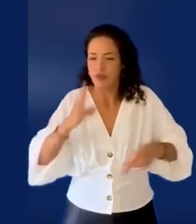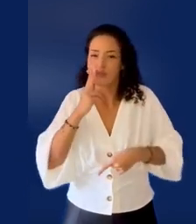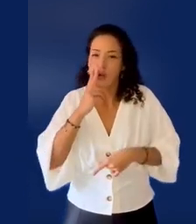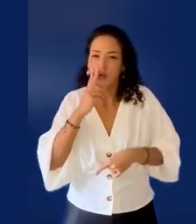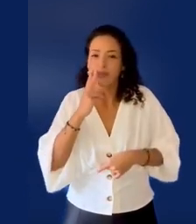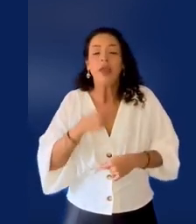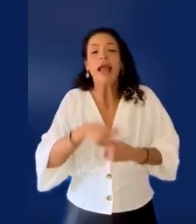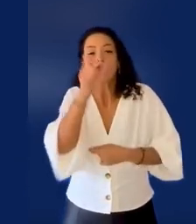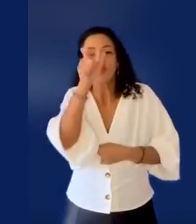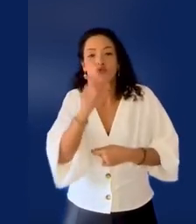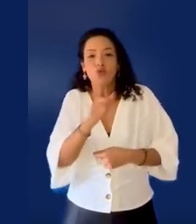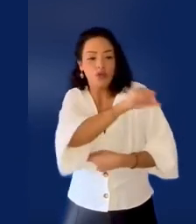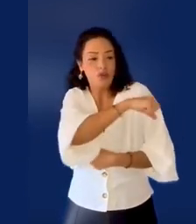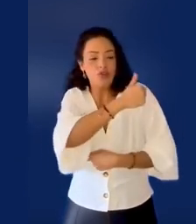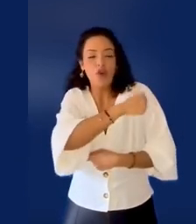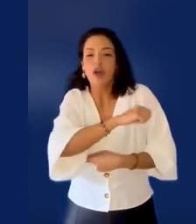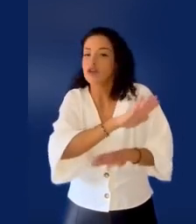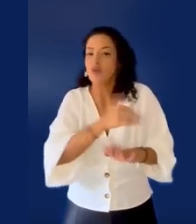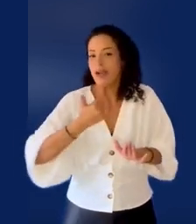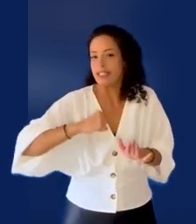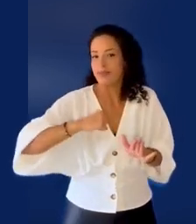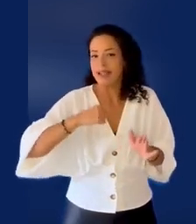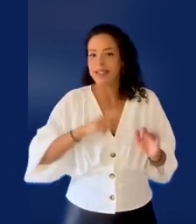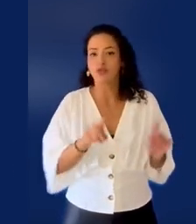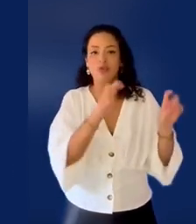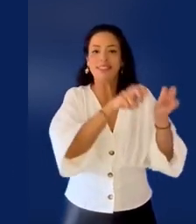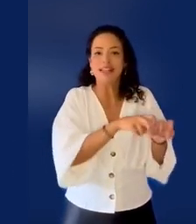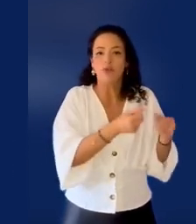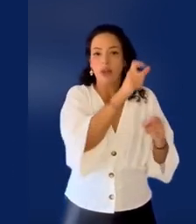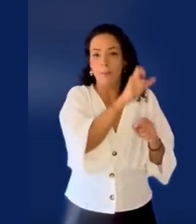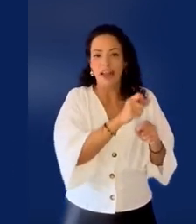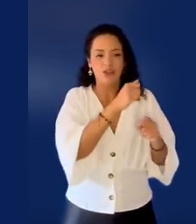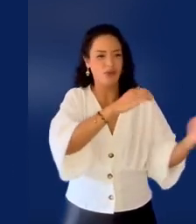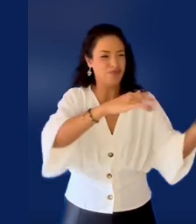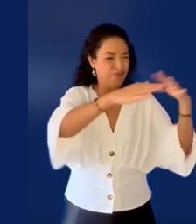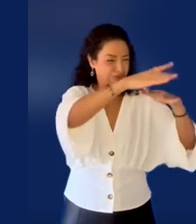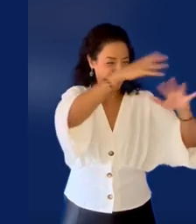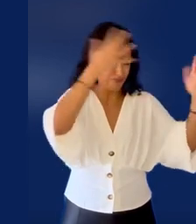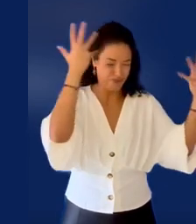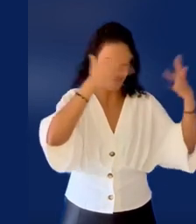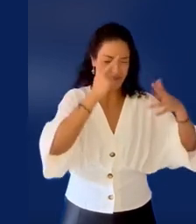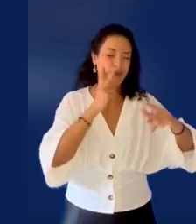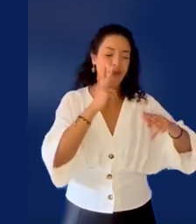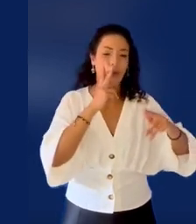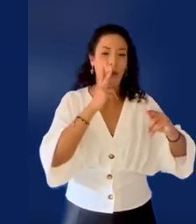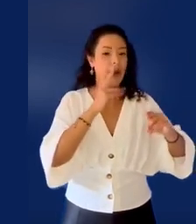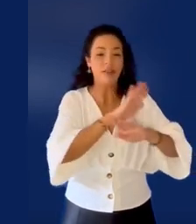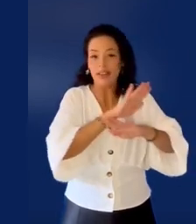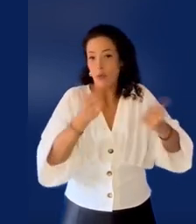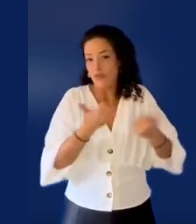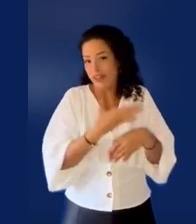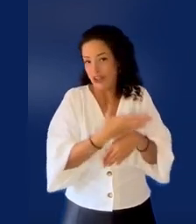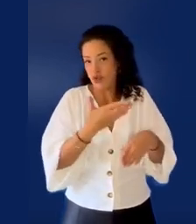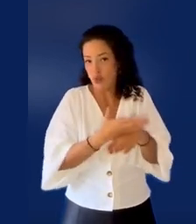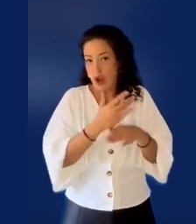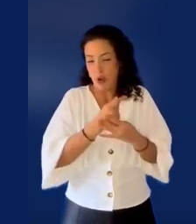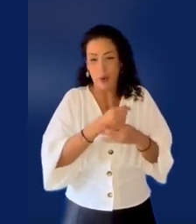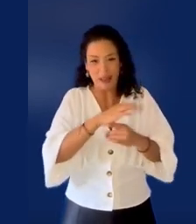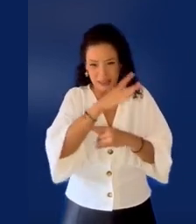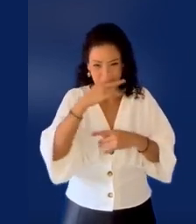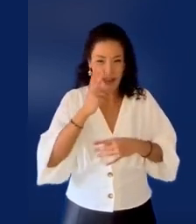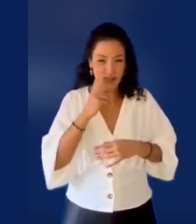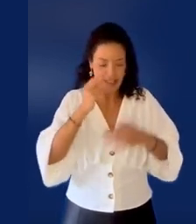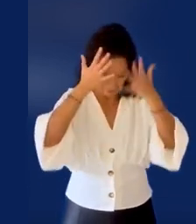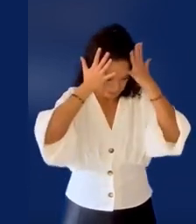are not expected to sit with patients in a thick fog of smoke and cigarettes, nor will they finish their day with the scent of cigarettes embedded in every fibre of